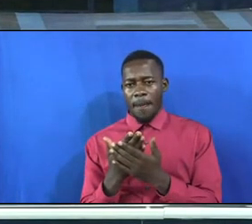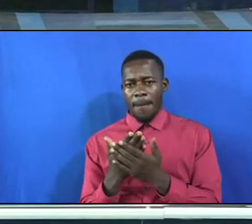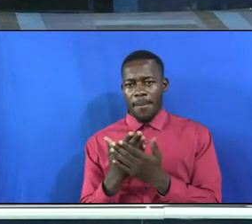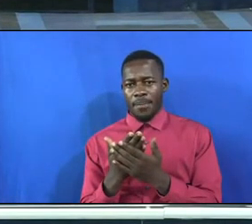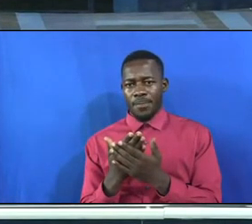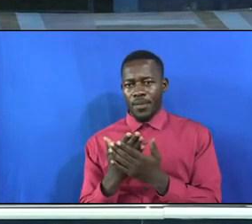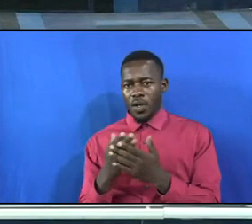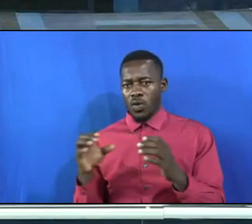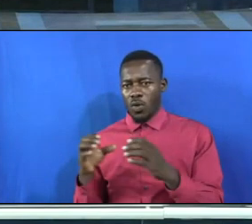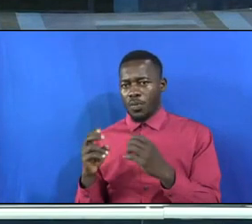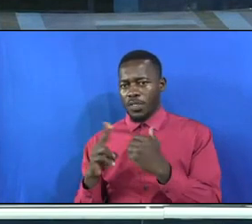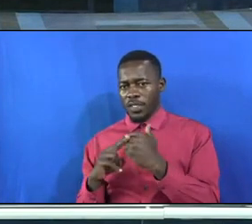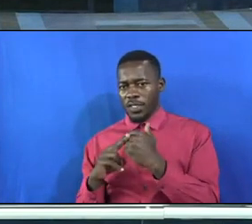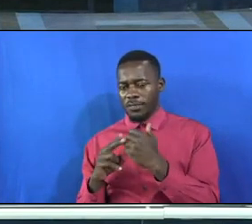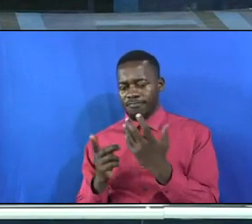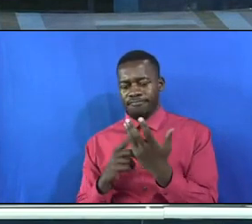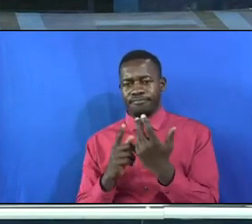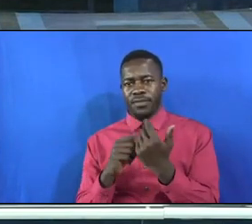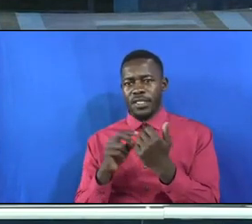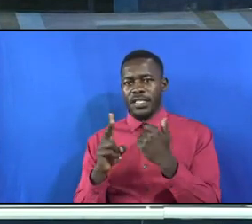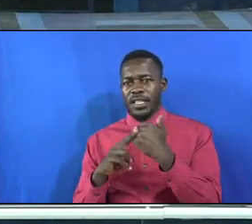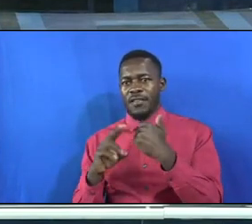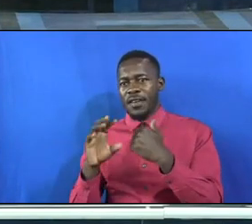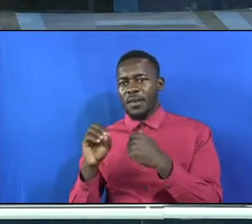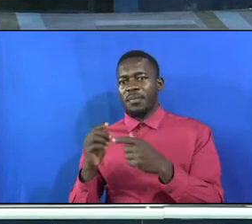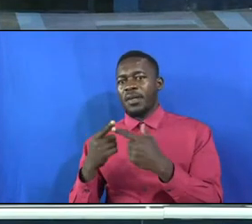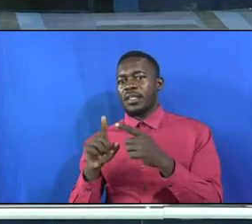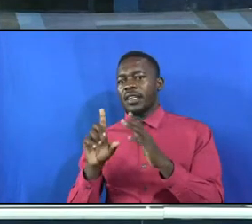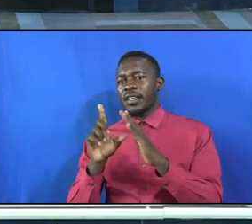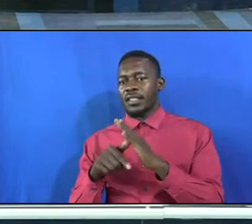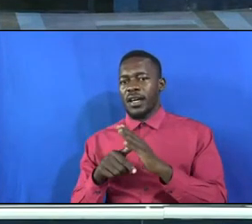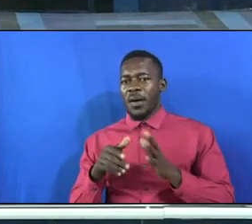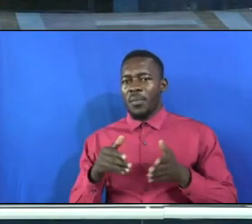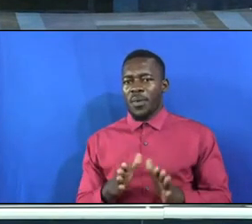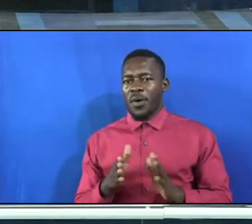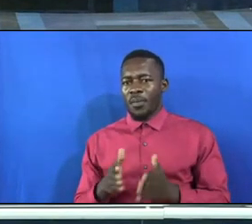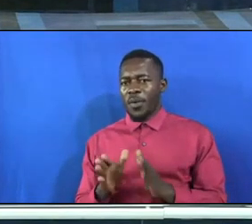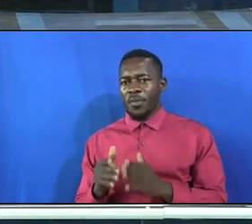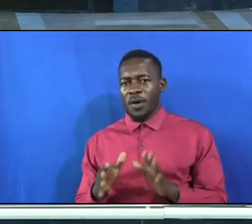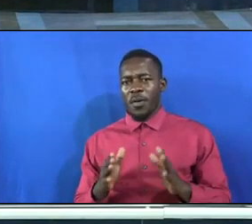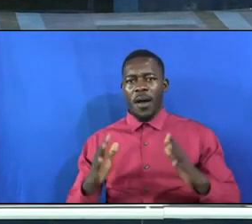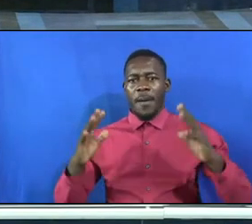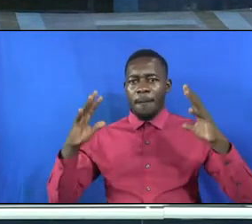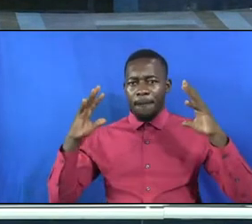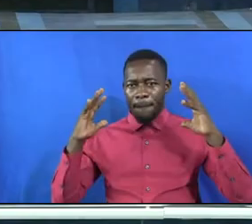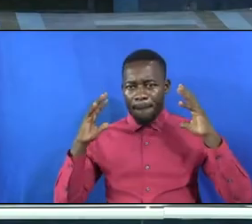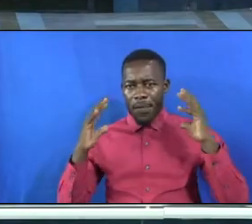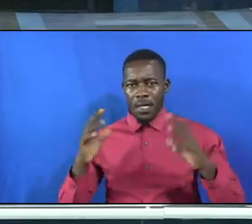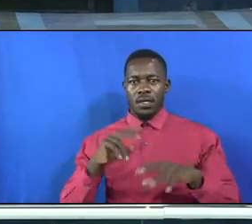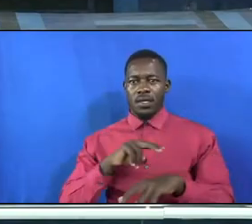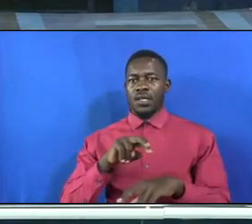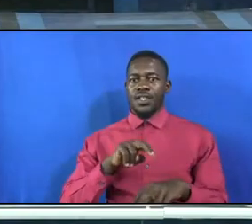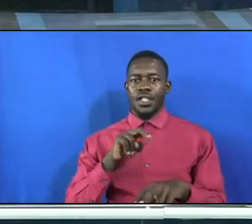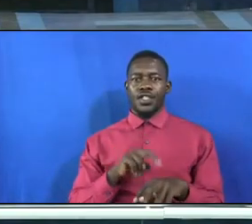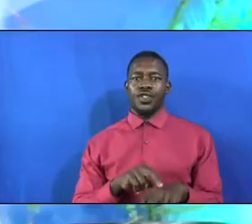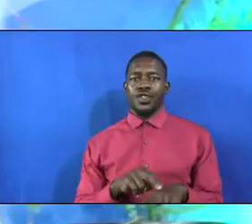all of a sudden, they multiply and they become a great, great nation. They must have